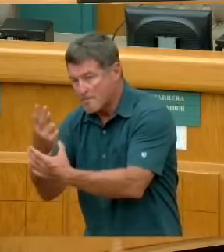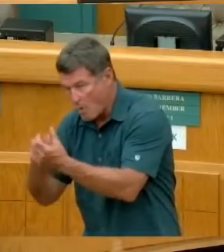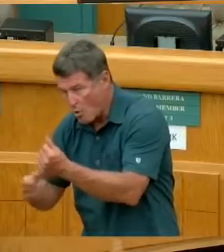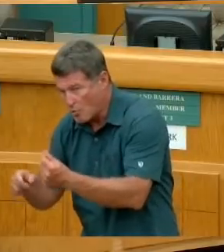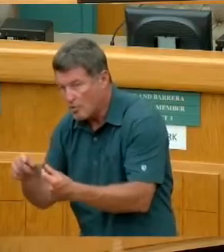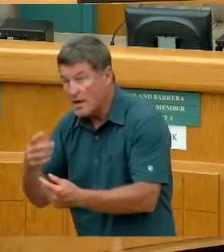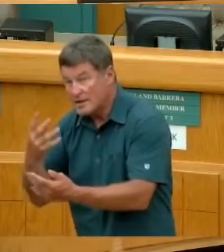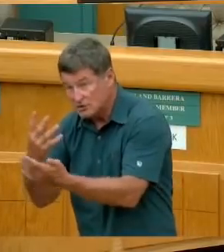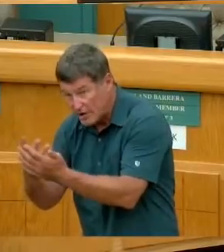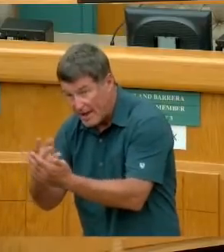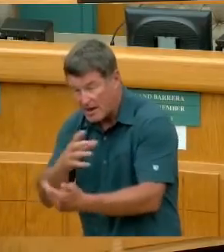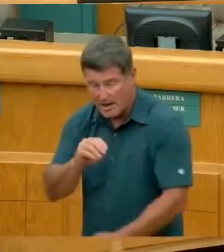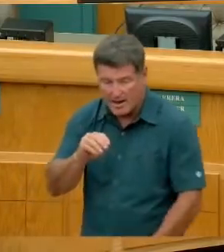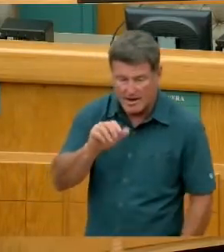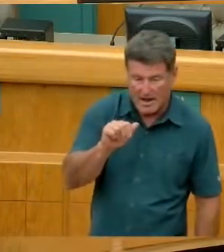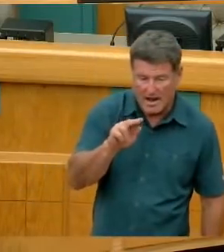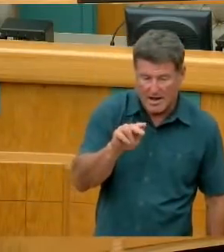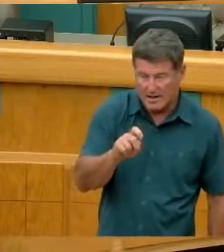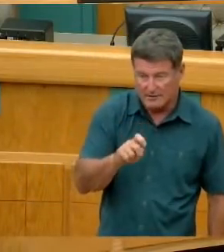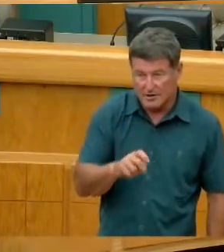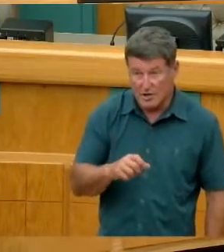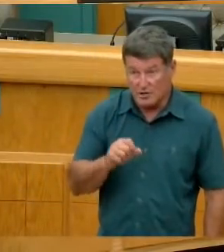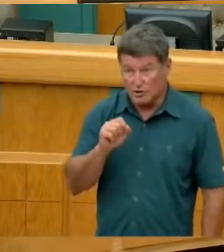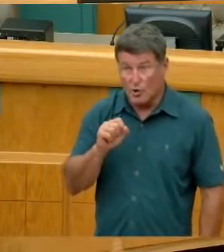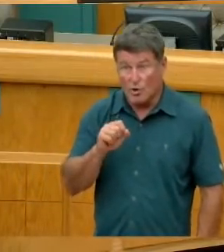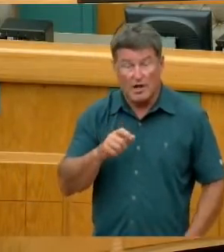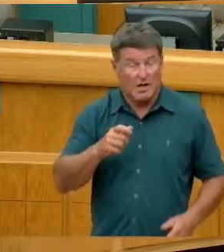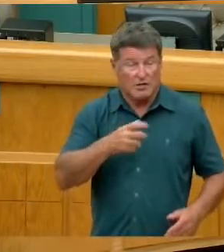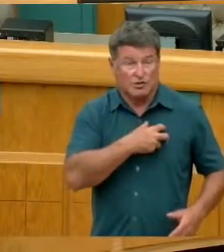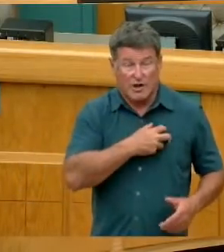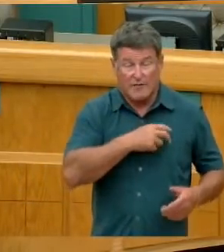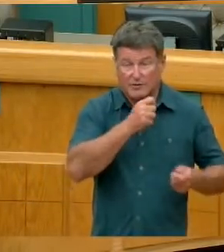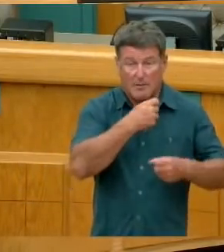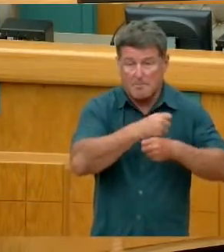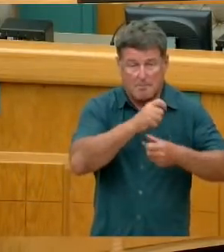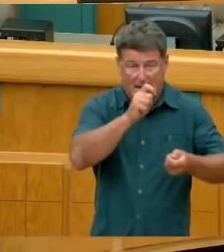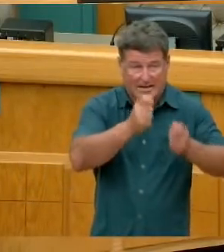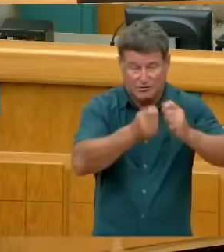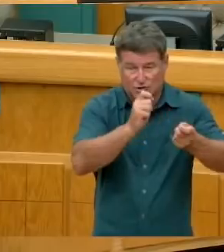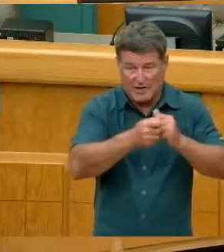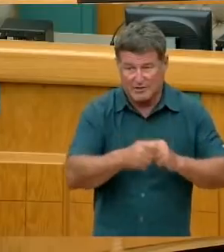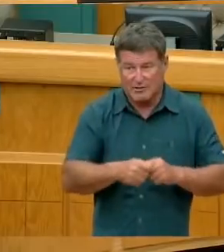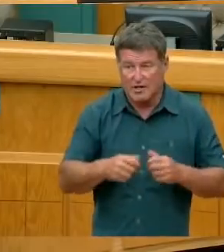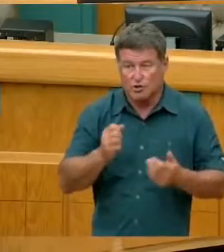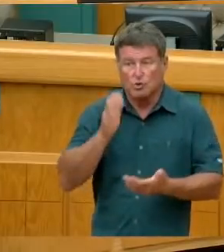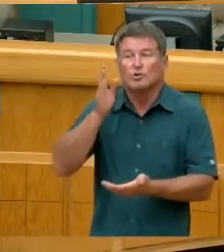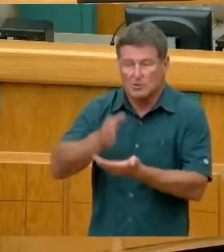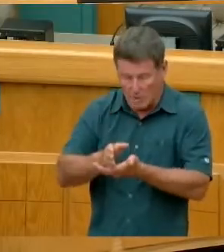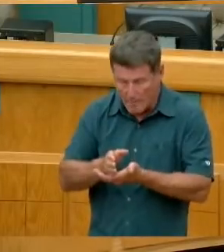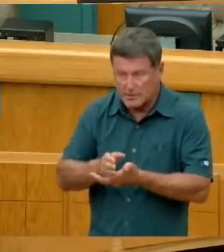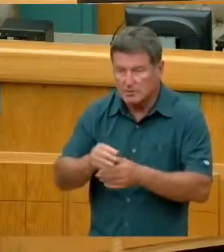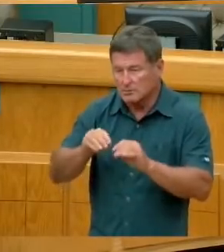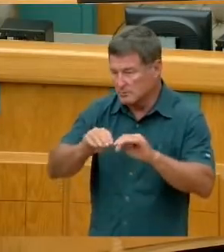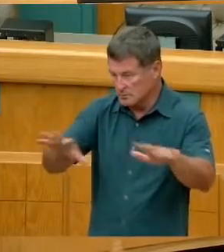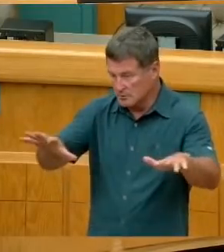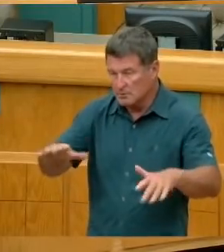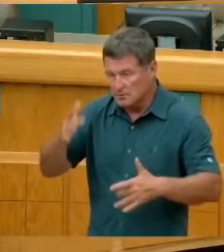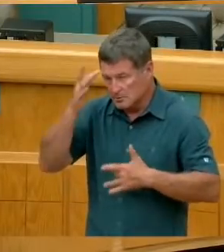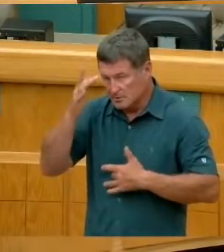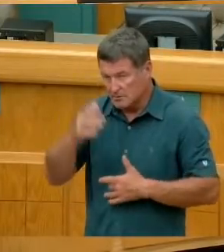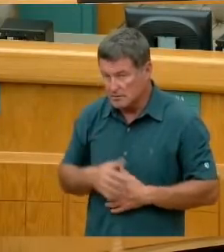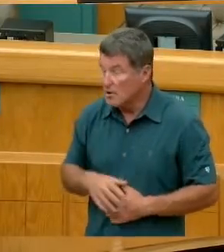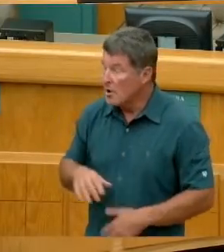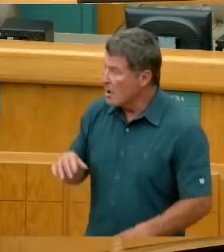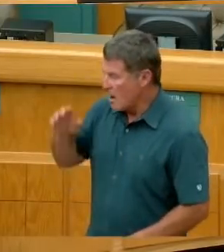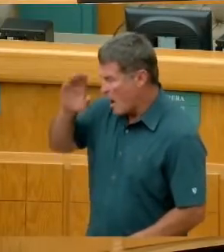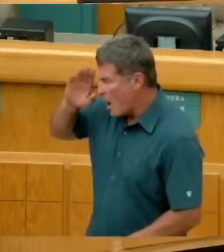work environment. So I wouldn't be surprised if he's, making those adjustments so that there's not anymore. Makes